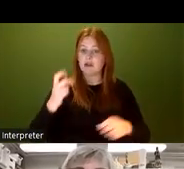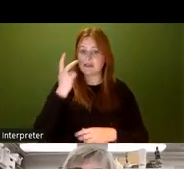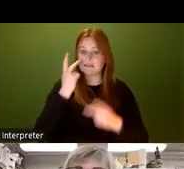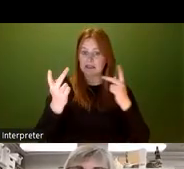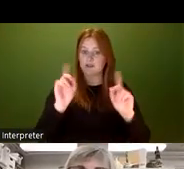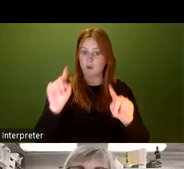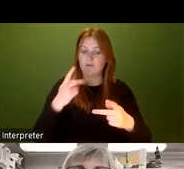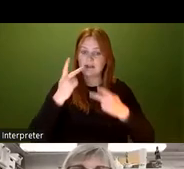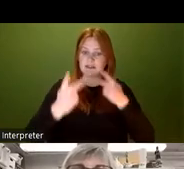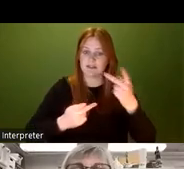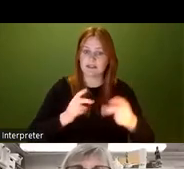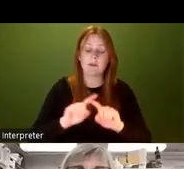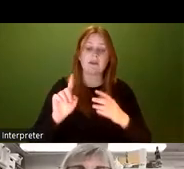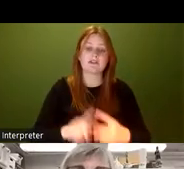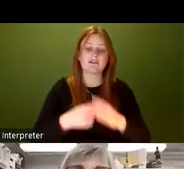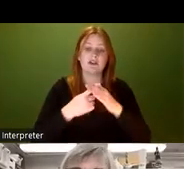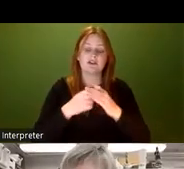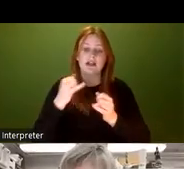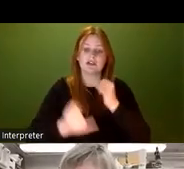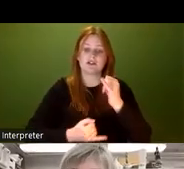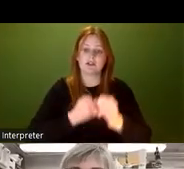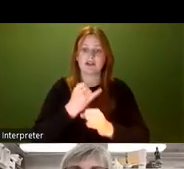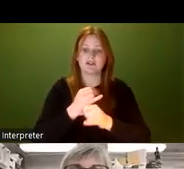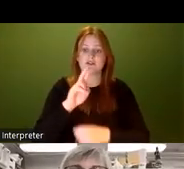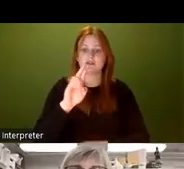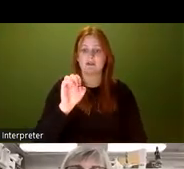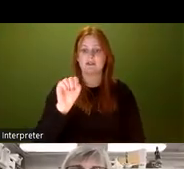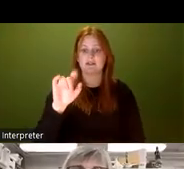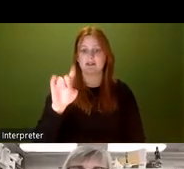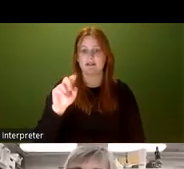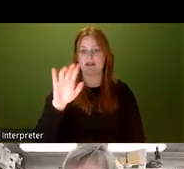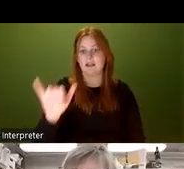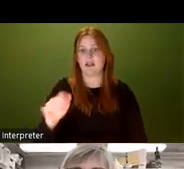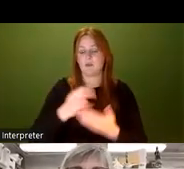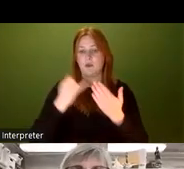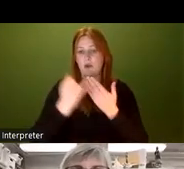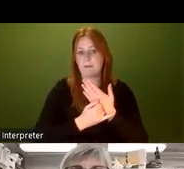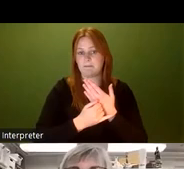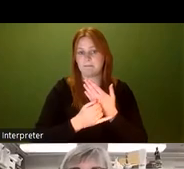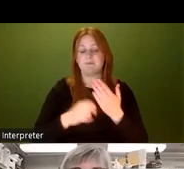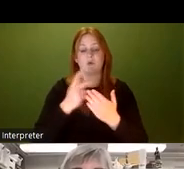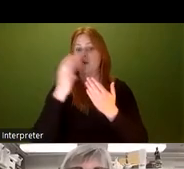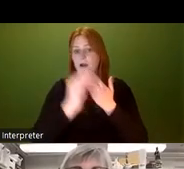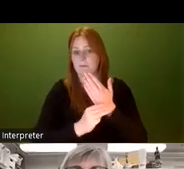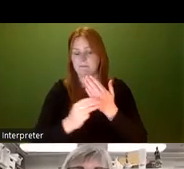international residency program, the Shaw International Ceramic Residency.